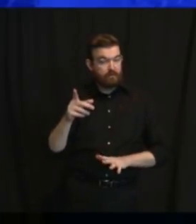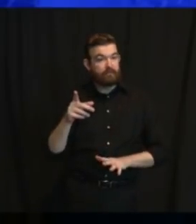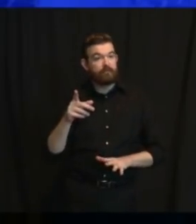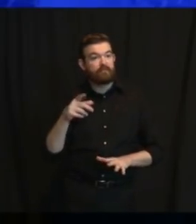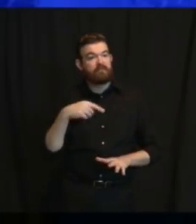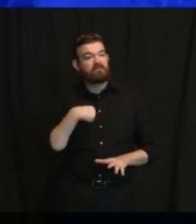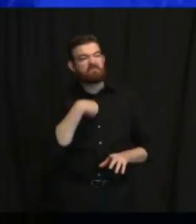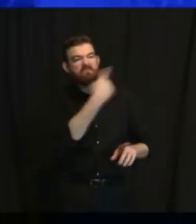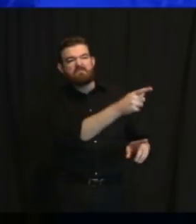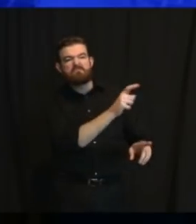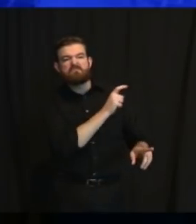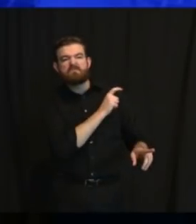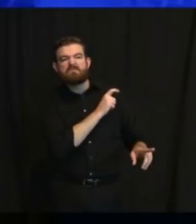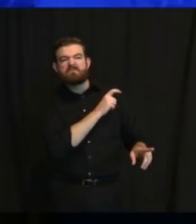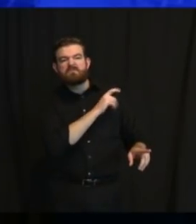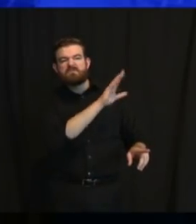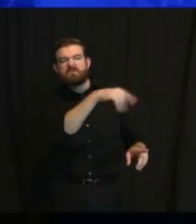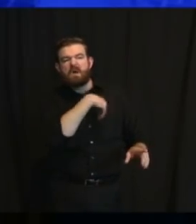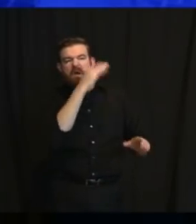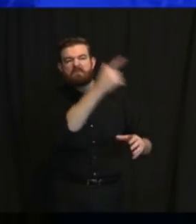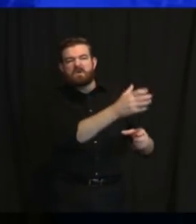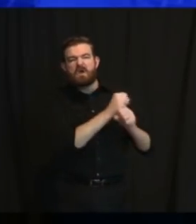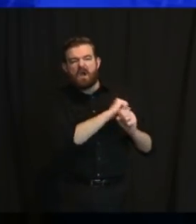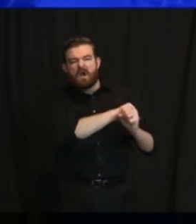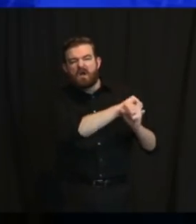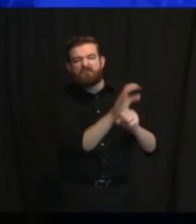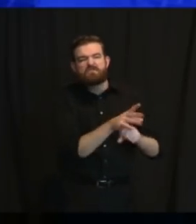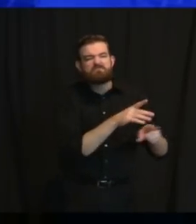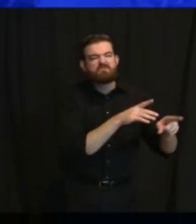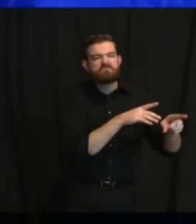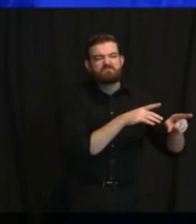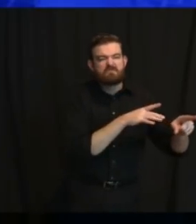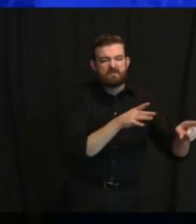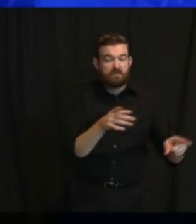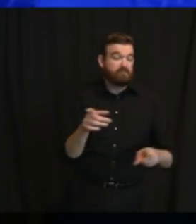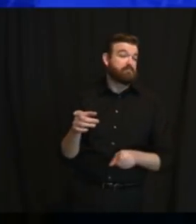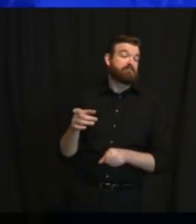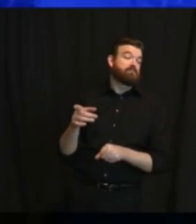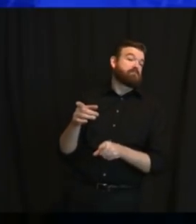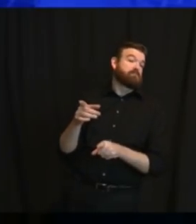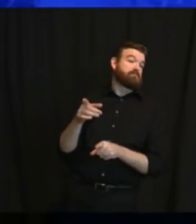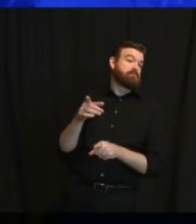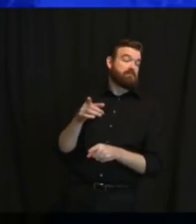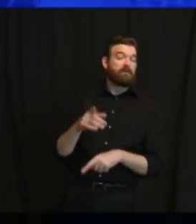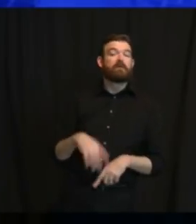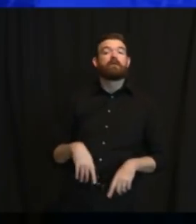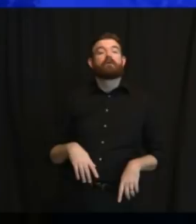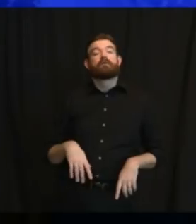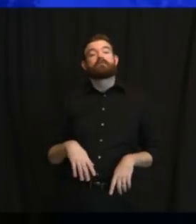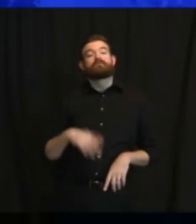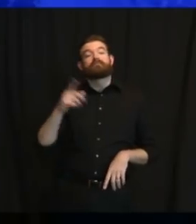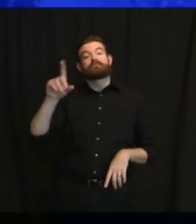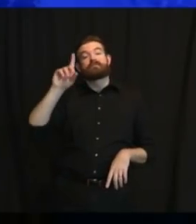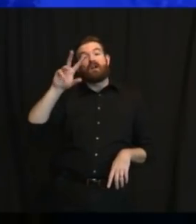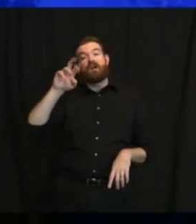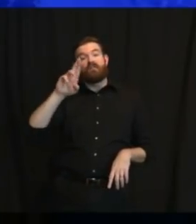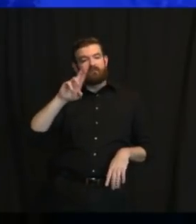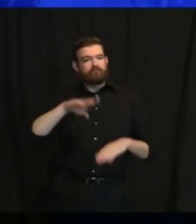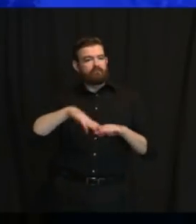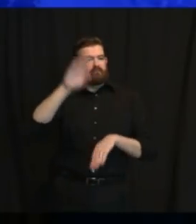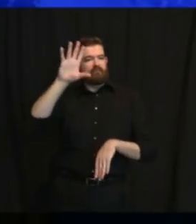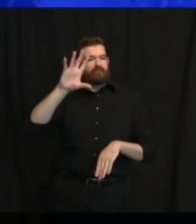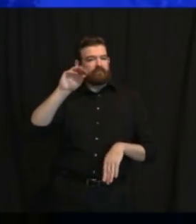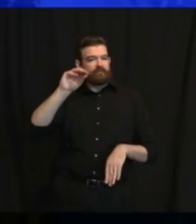gets corona. In Dover, a gathering of approximately over 50 people at a church had gathered. They had been warned several